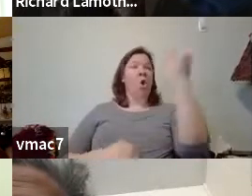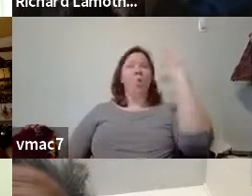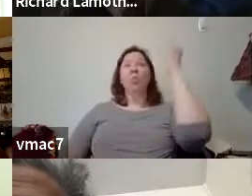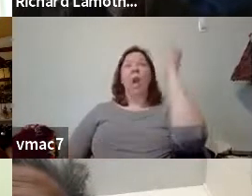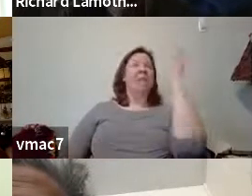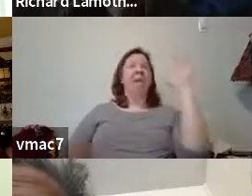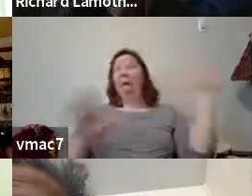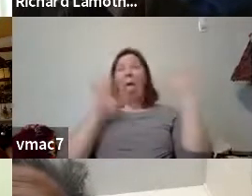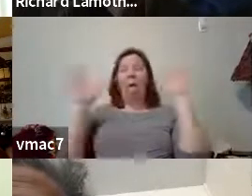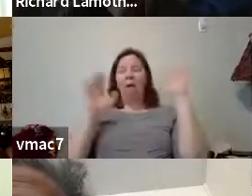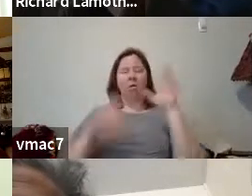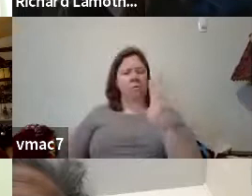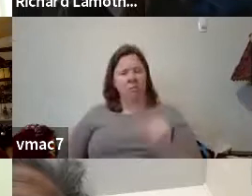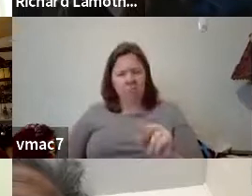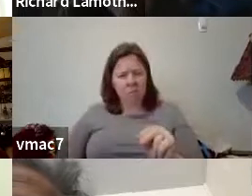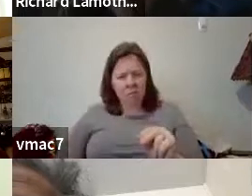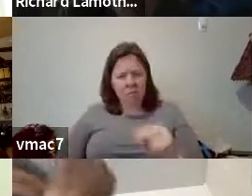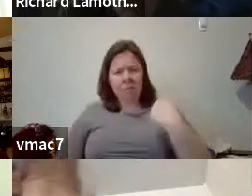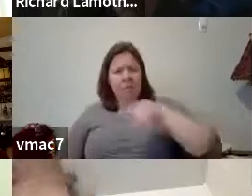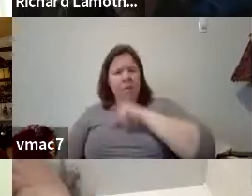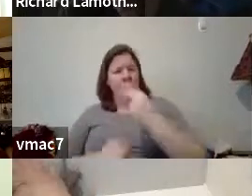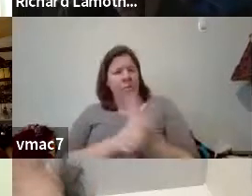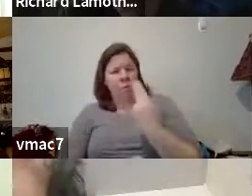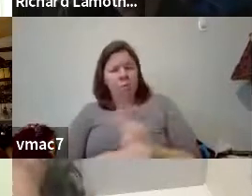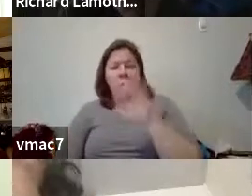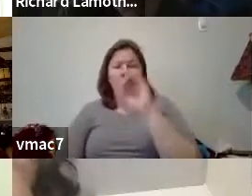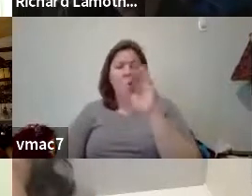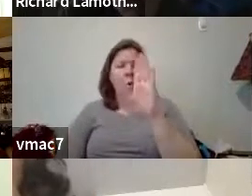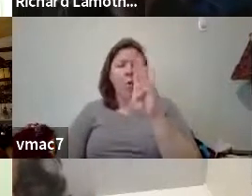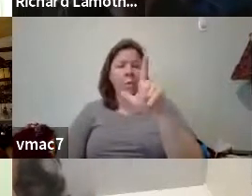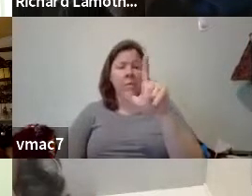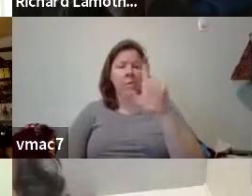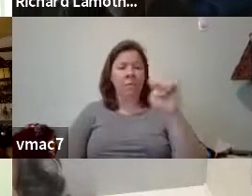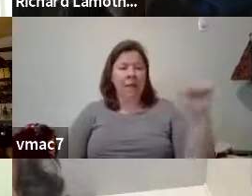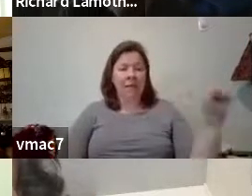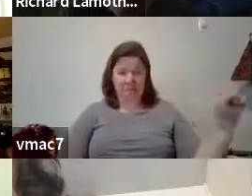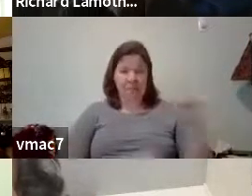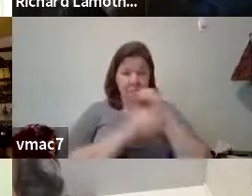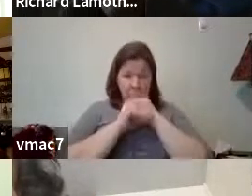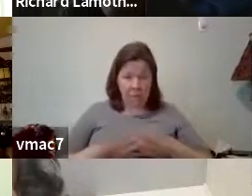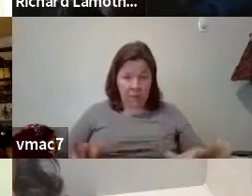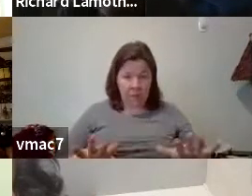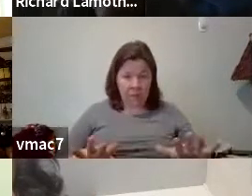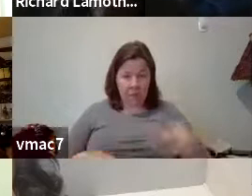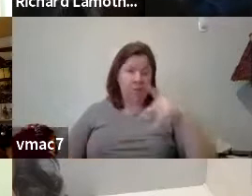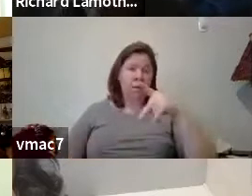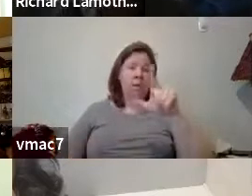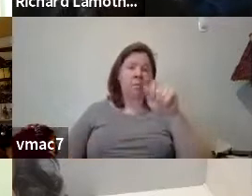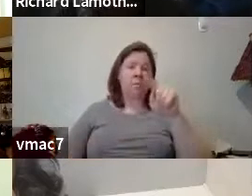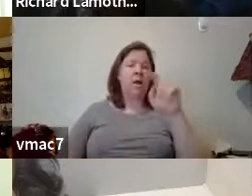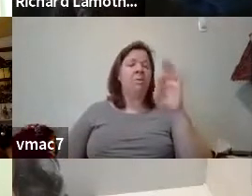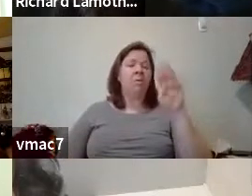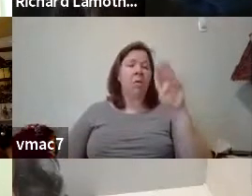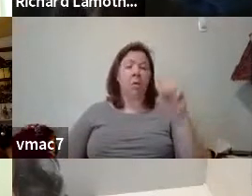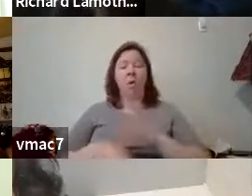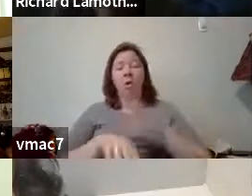We're going to be able to use the Bless platform that's in our ONPASSIVE ecosystem.